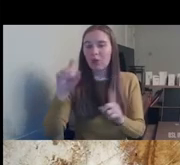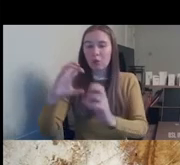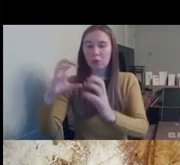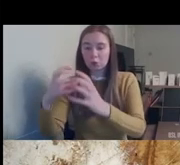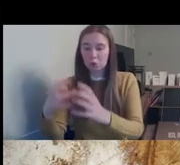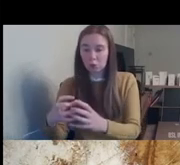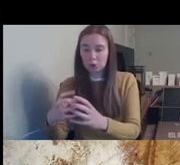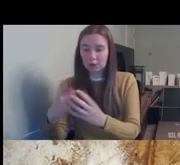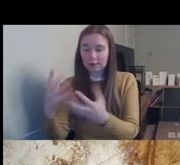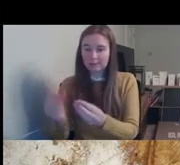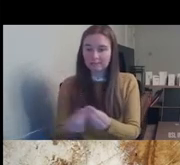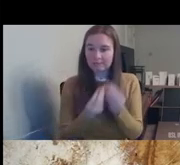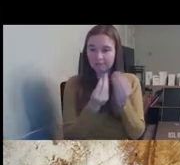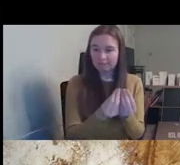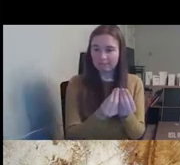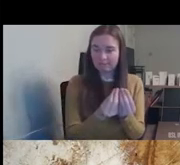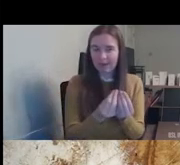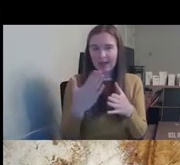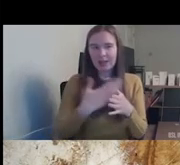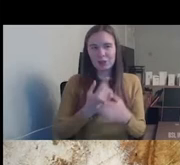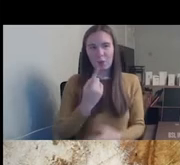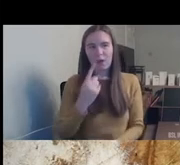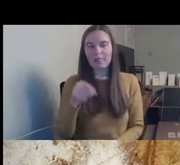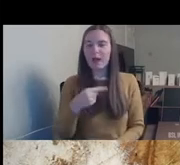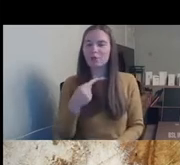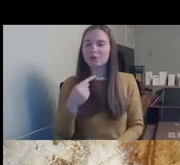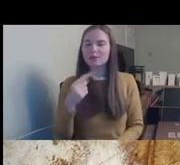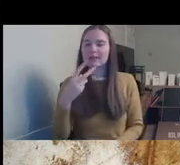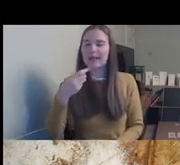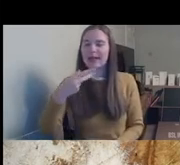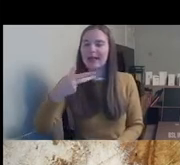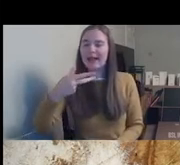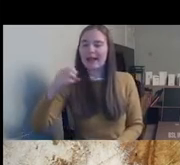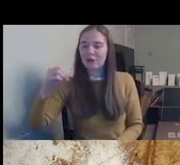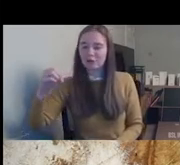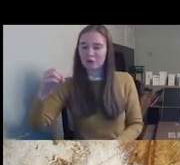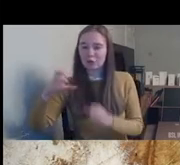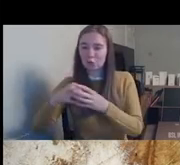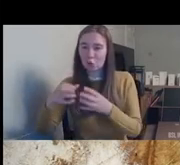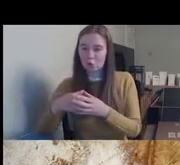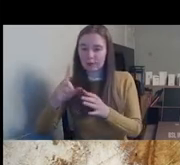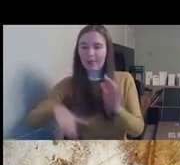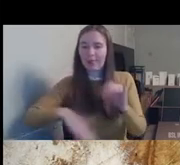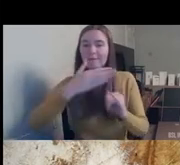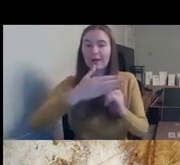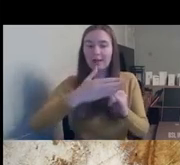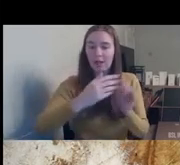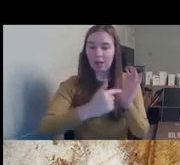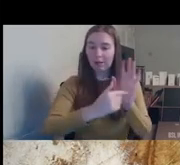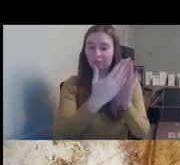we had 1,800 stones. But in the final installation, as Kabage has mentioned, we installed 1